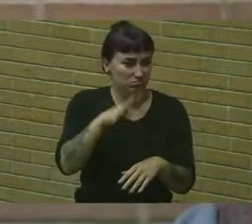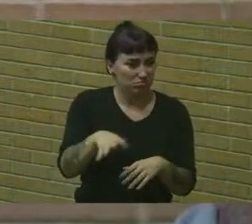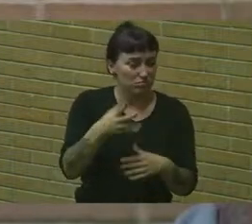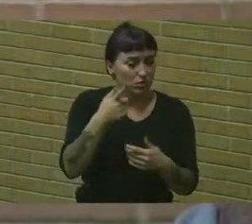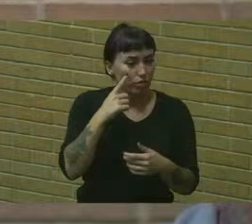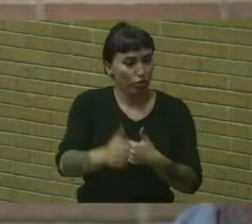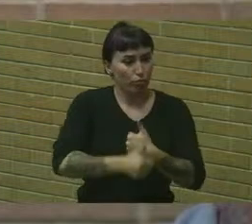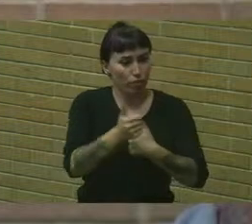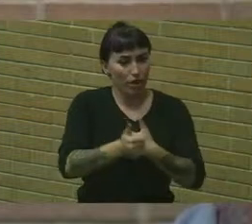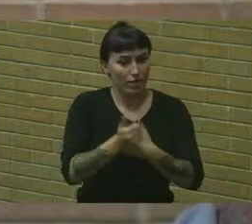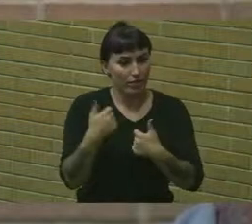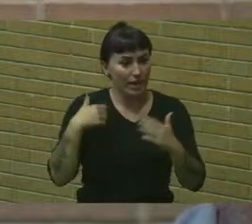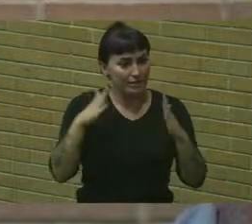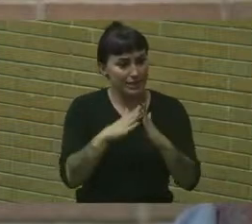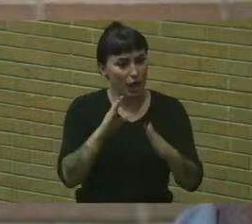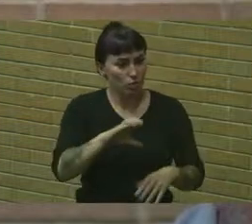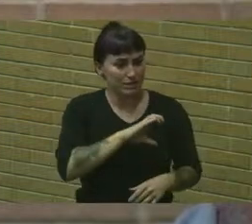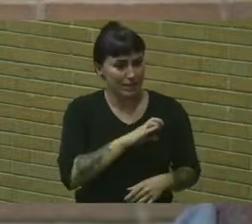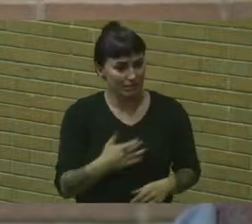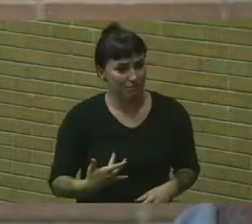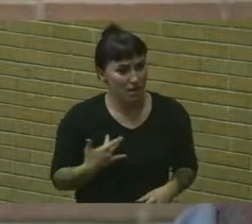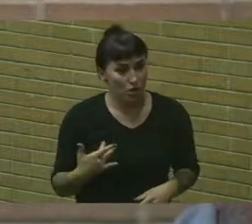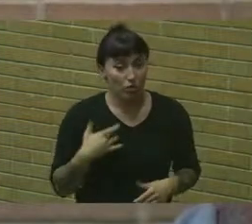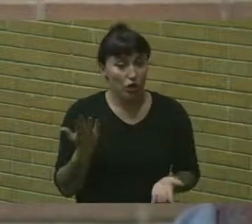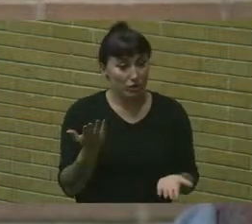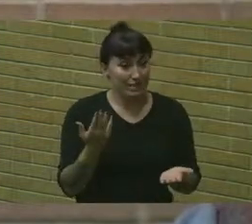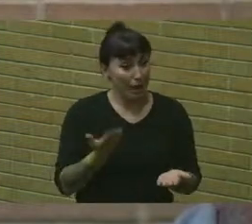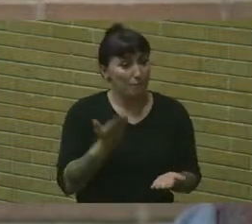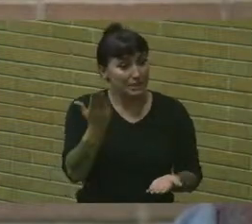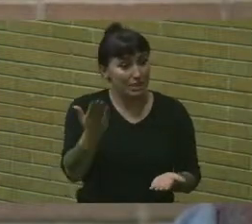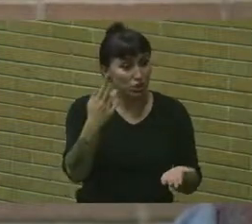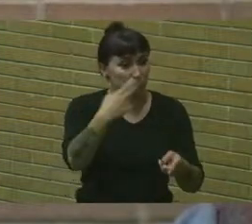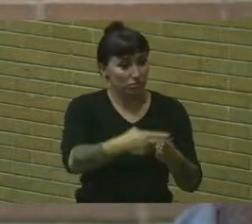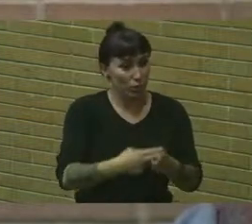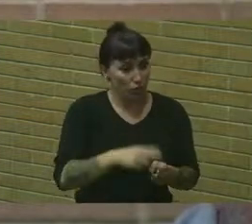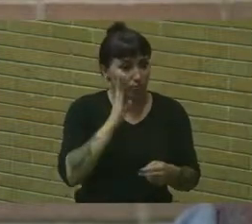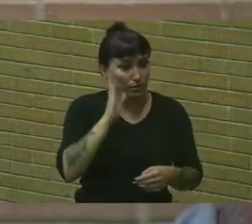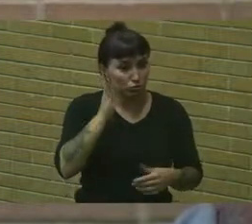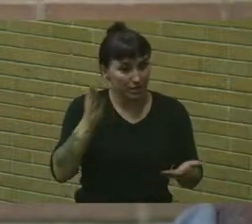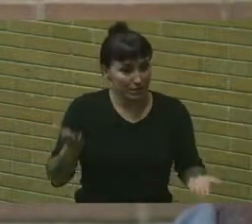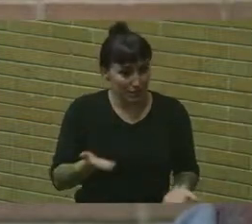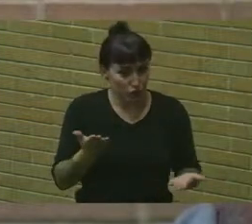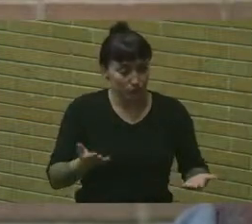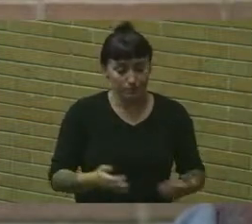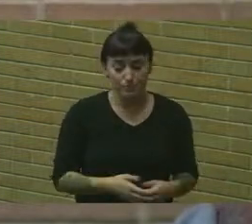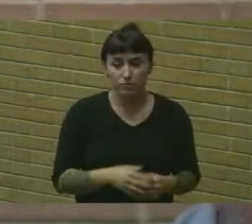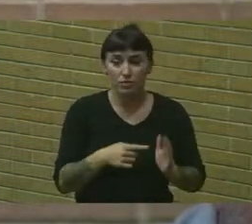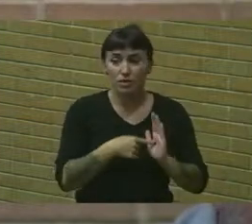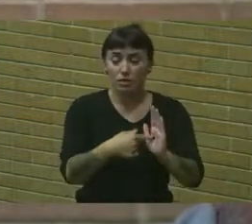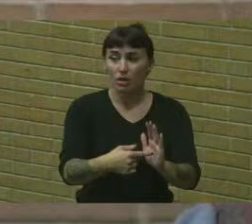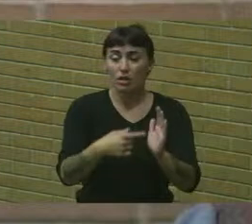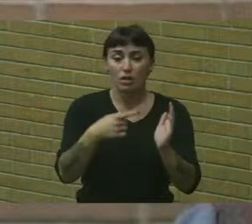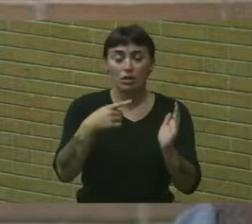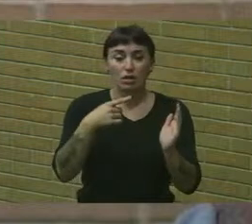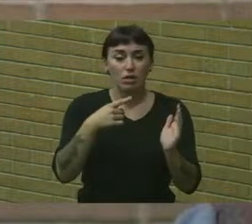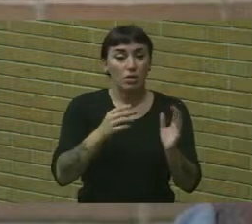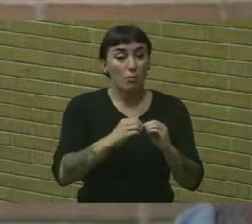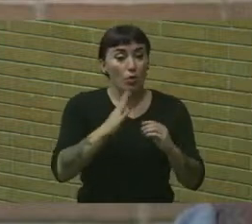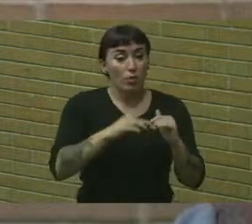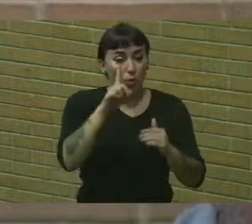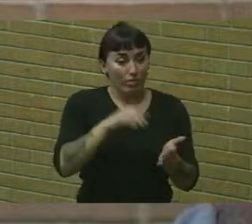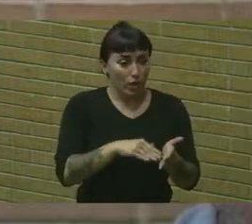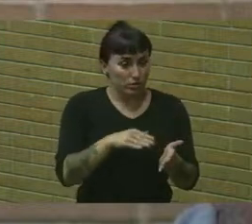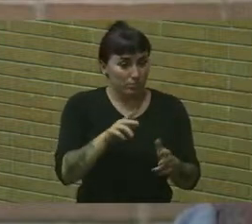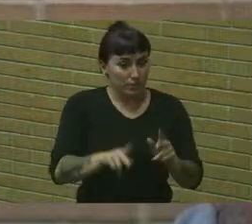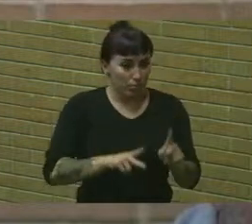that your town's citizens are feeling. There's a petition that's going to be presented here that's where more than 1,000